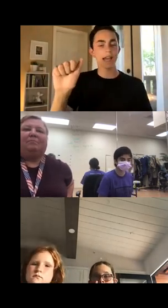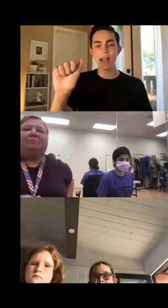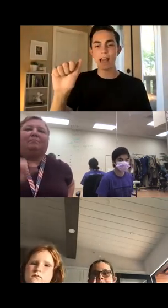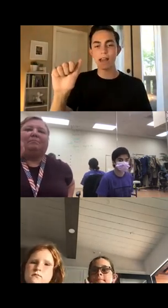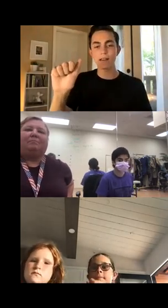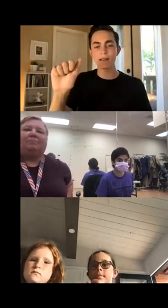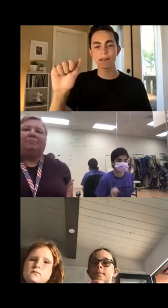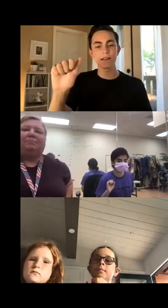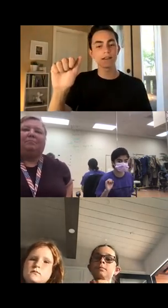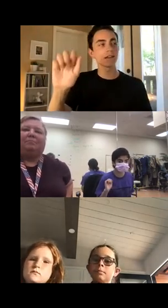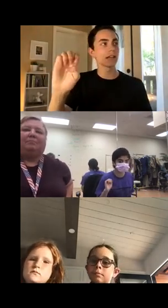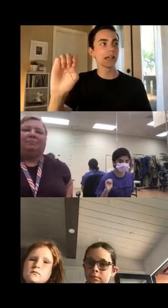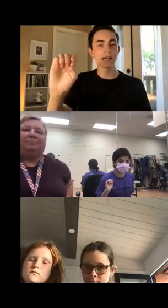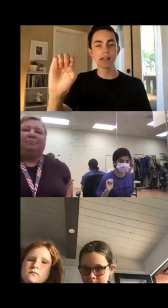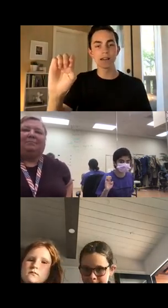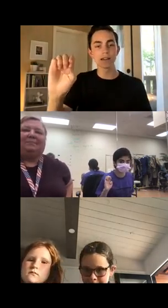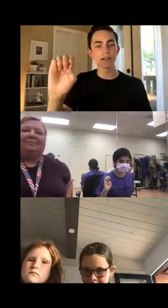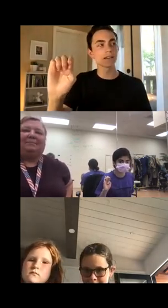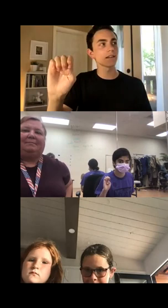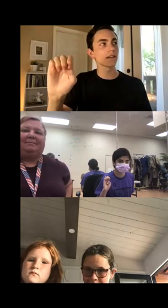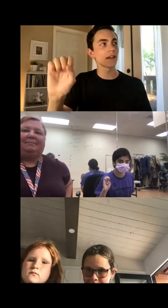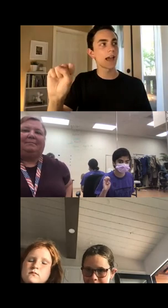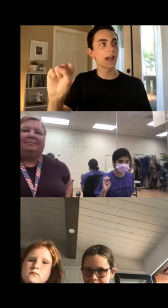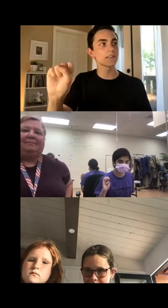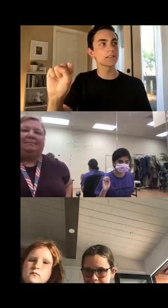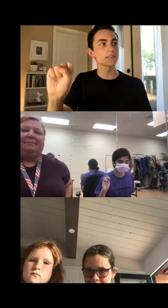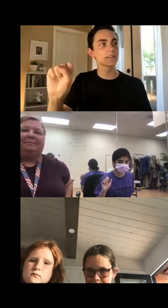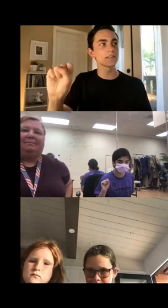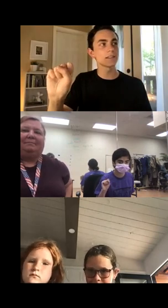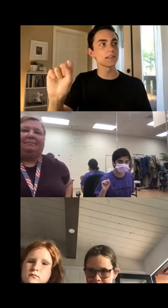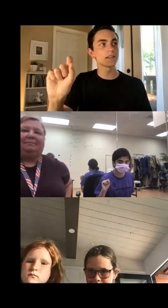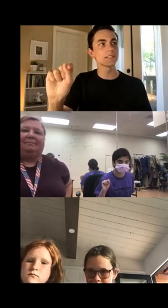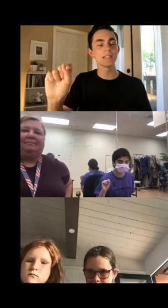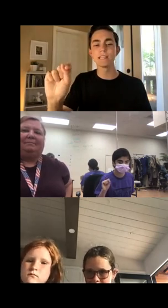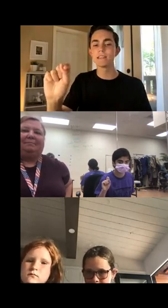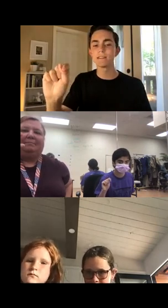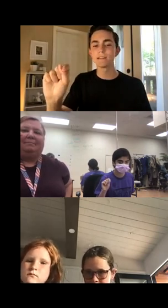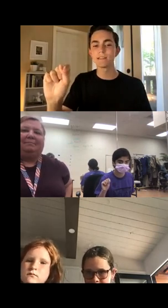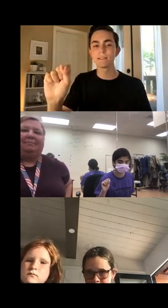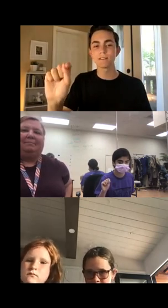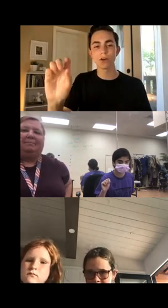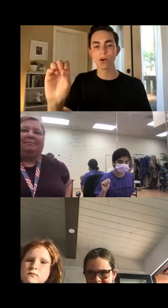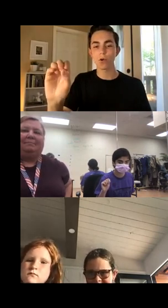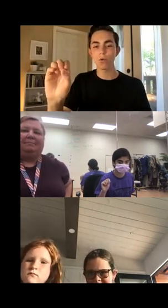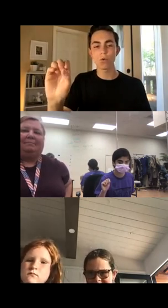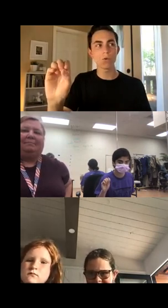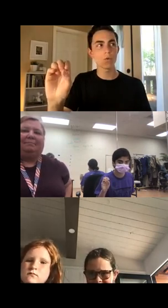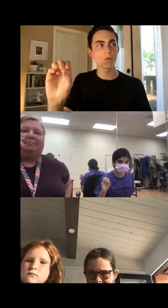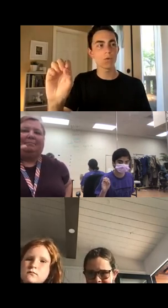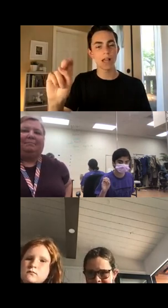like A, E, S, T,